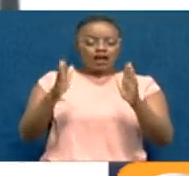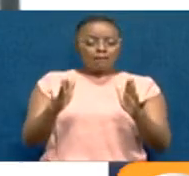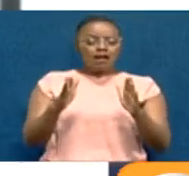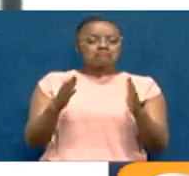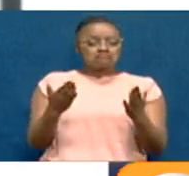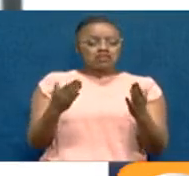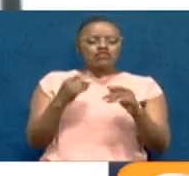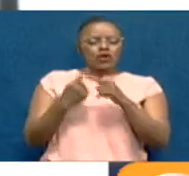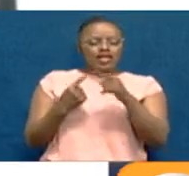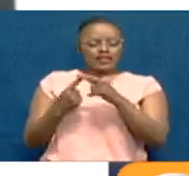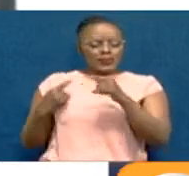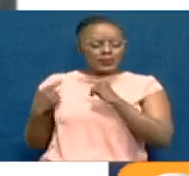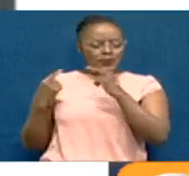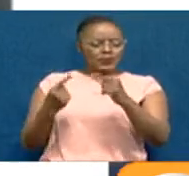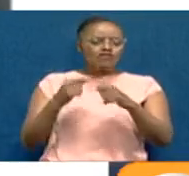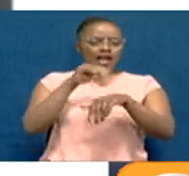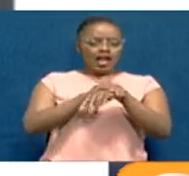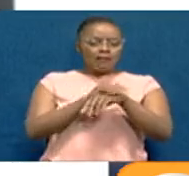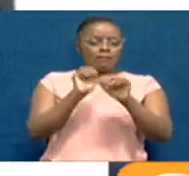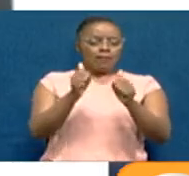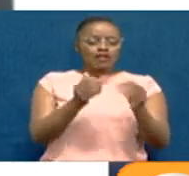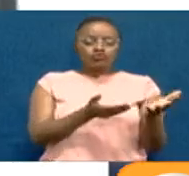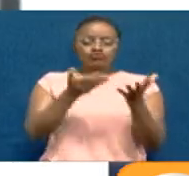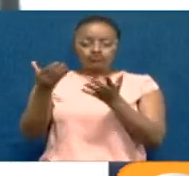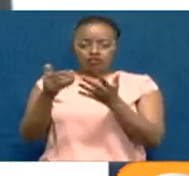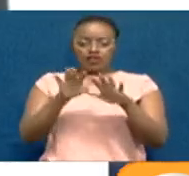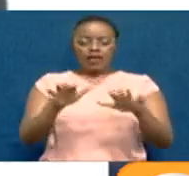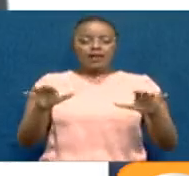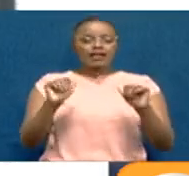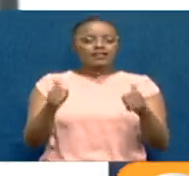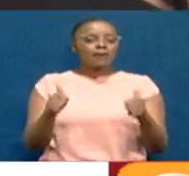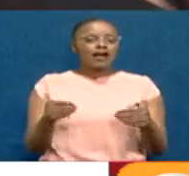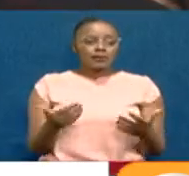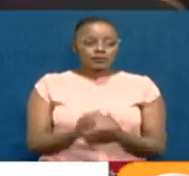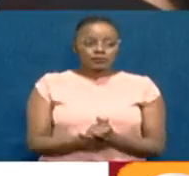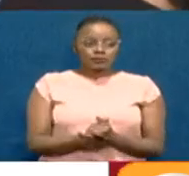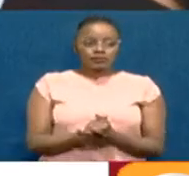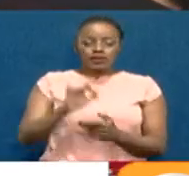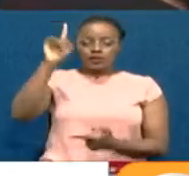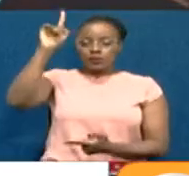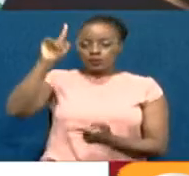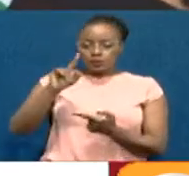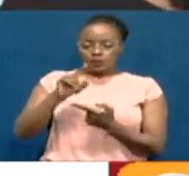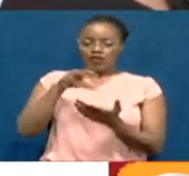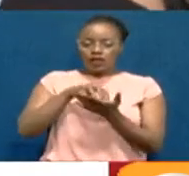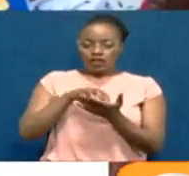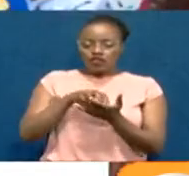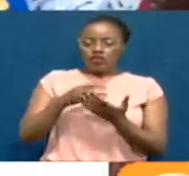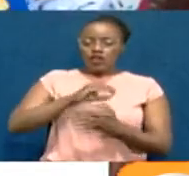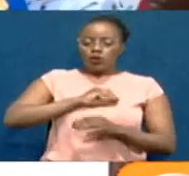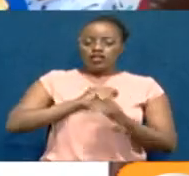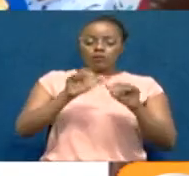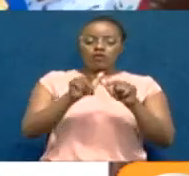has for decades been unable to get their produce quickly to the market. Kupunguza mrundiko wa kesi za umiliki wa